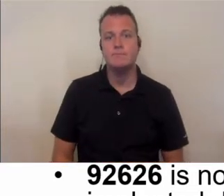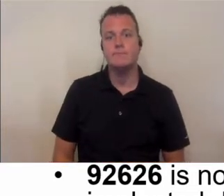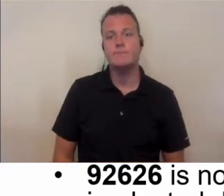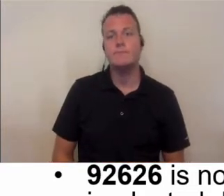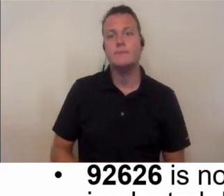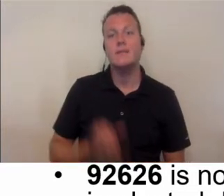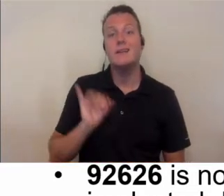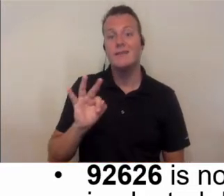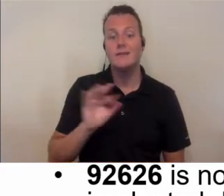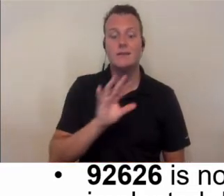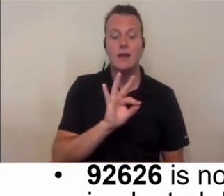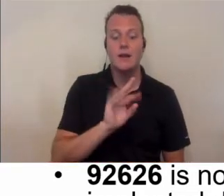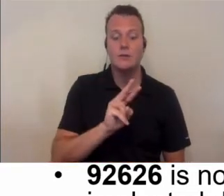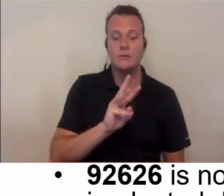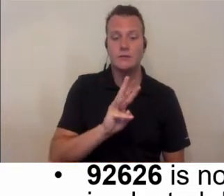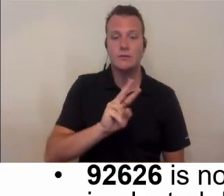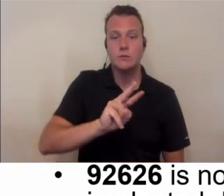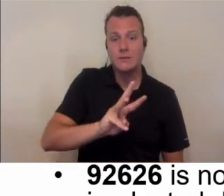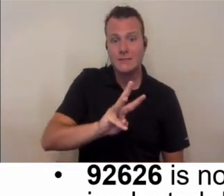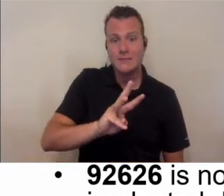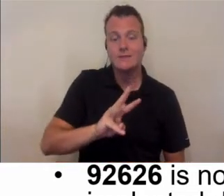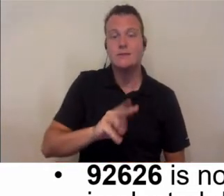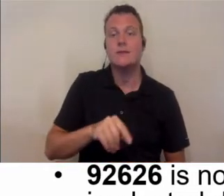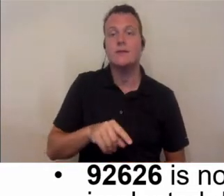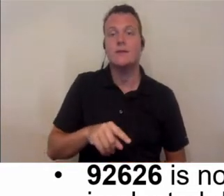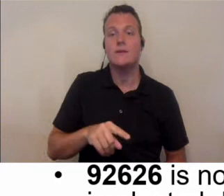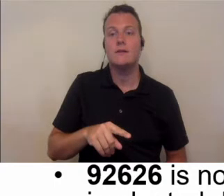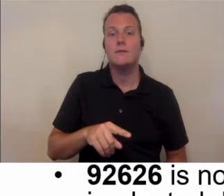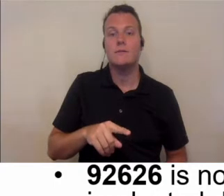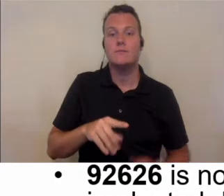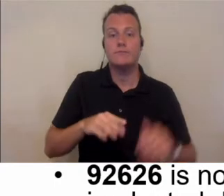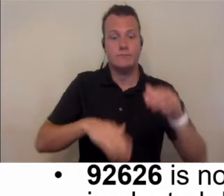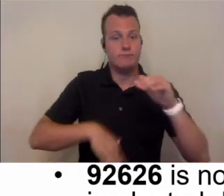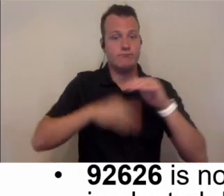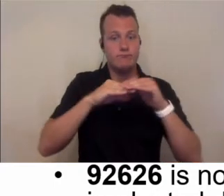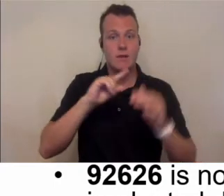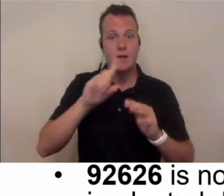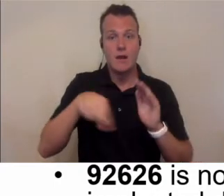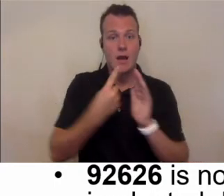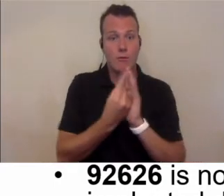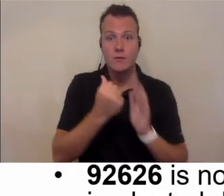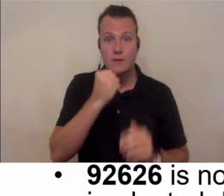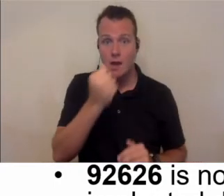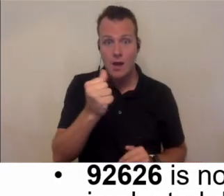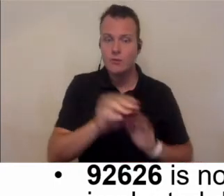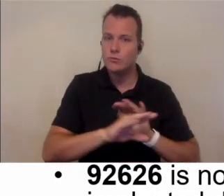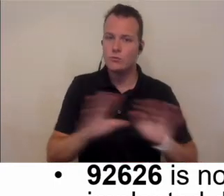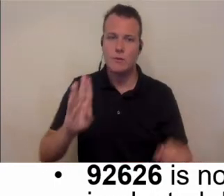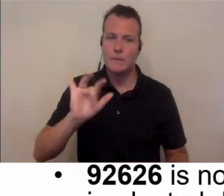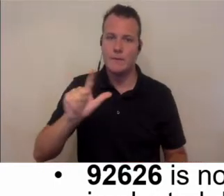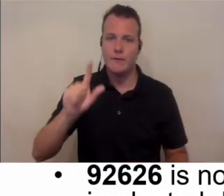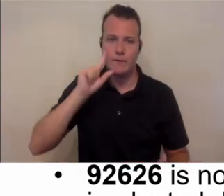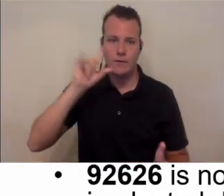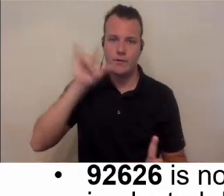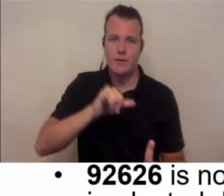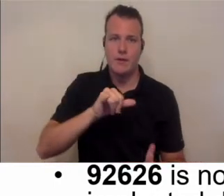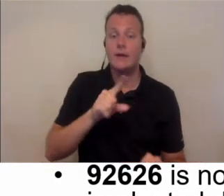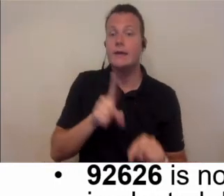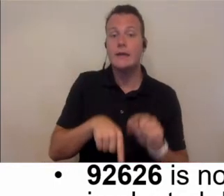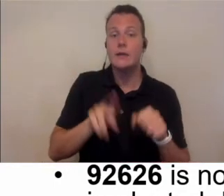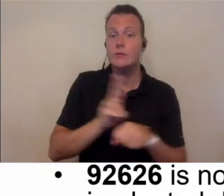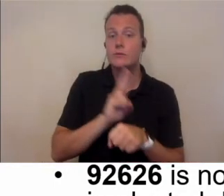you did 92626 and it did not take you an hour, you don't bill for it, because you cannot